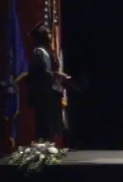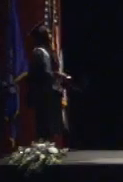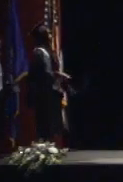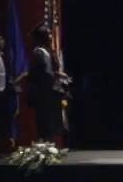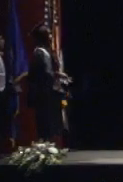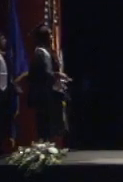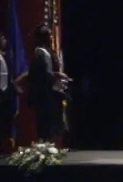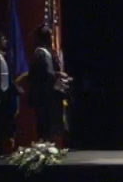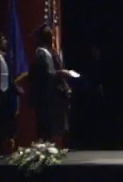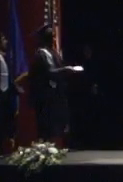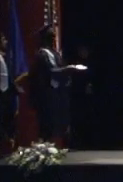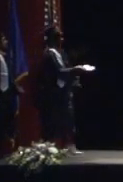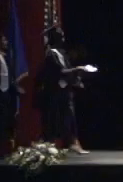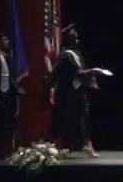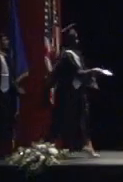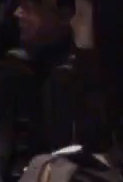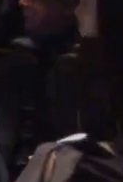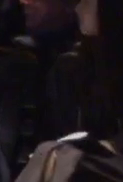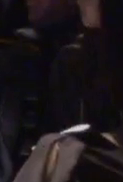Elaine M. Nanita.